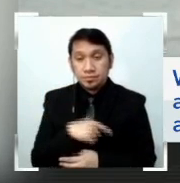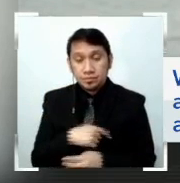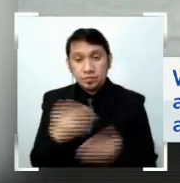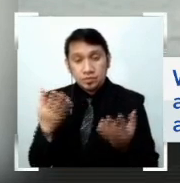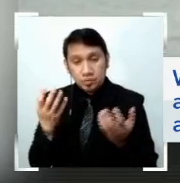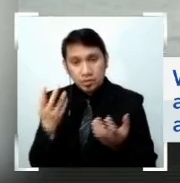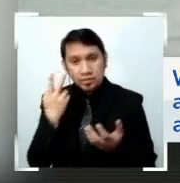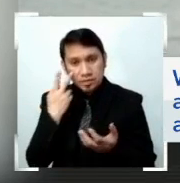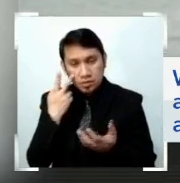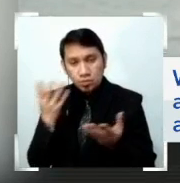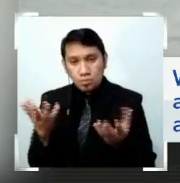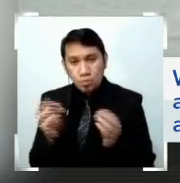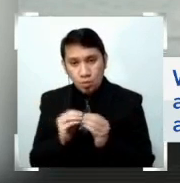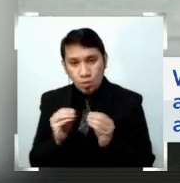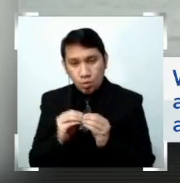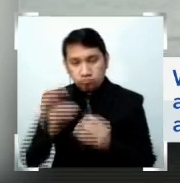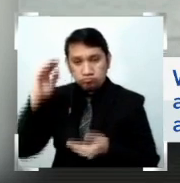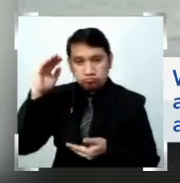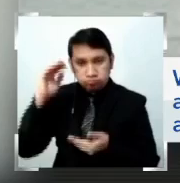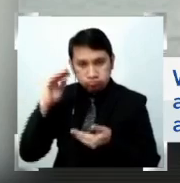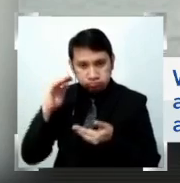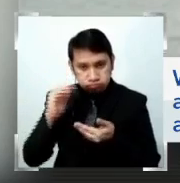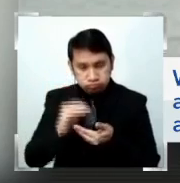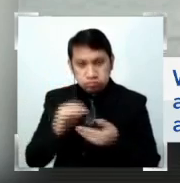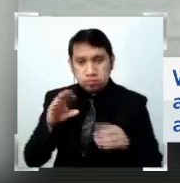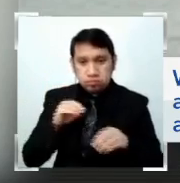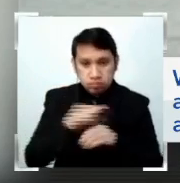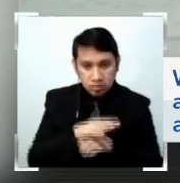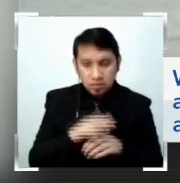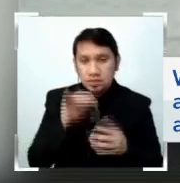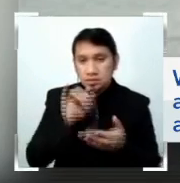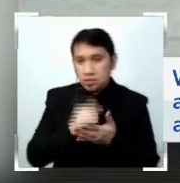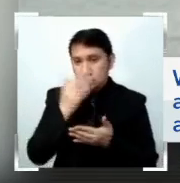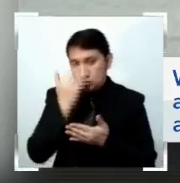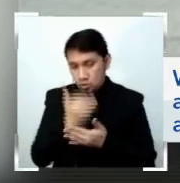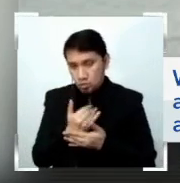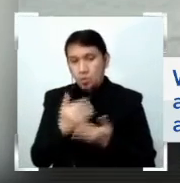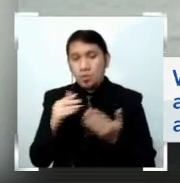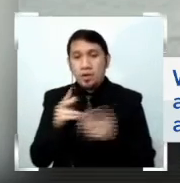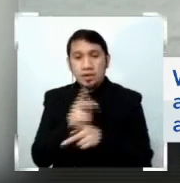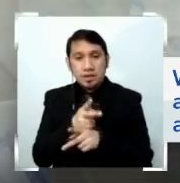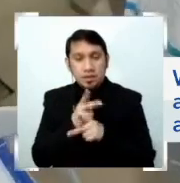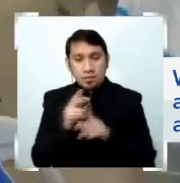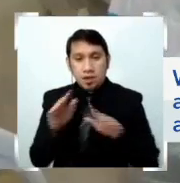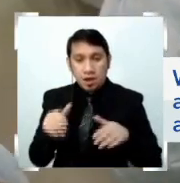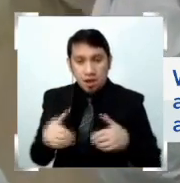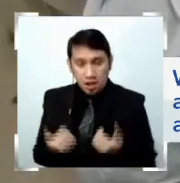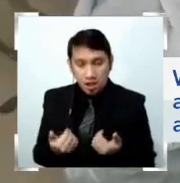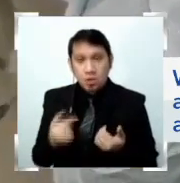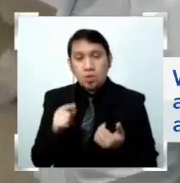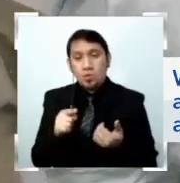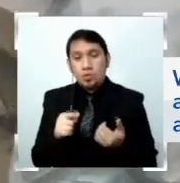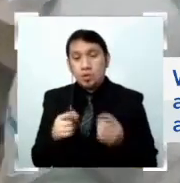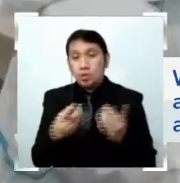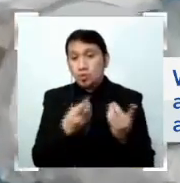further. And so we need to be very careful in calibrating and adjusting the restrictions. May mga rehiyon din na pataas pa ang